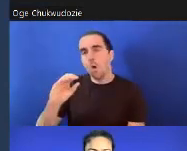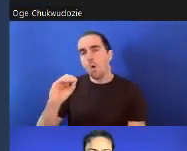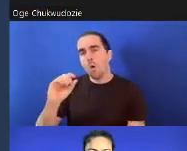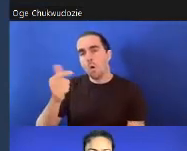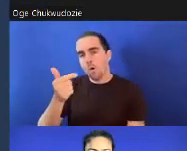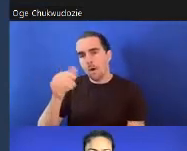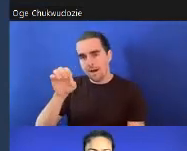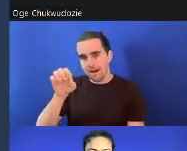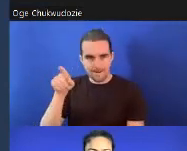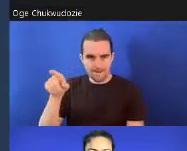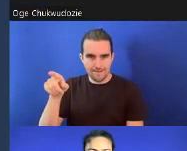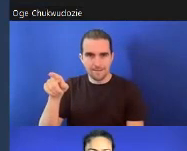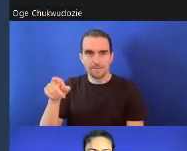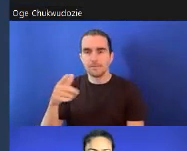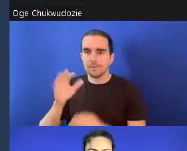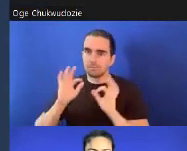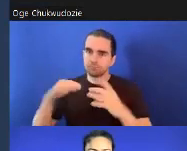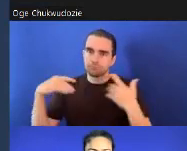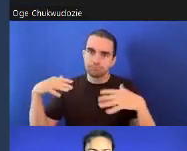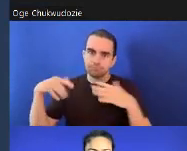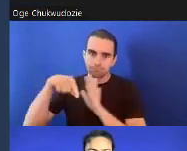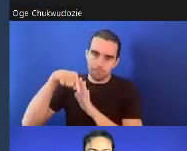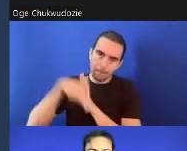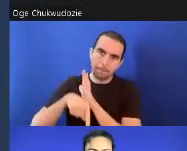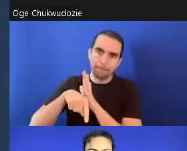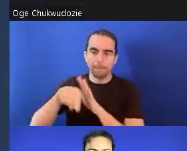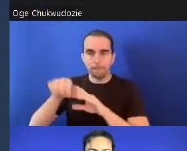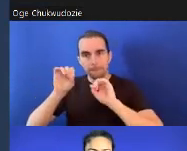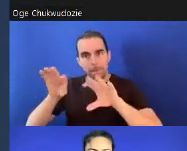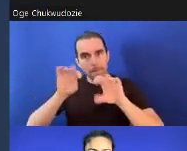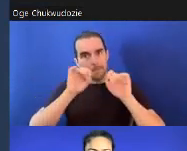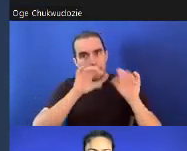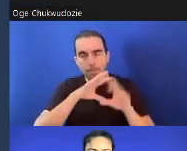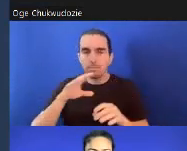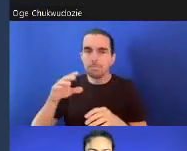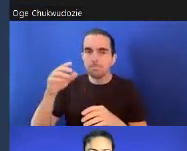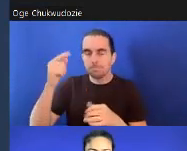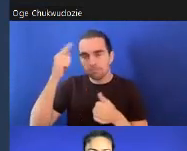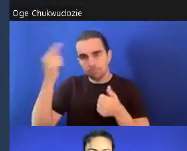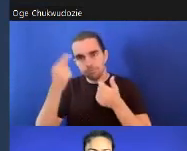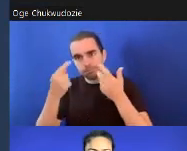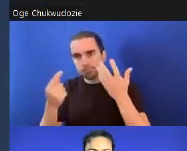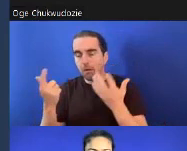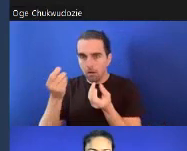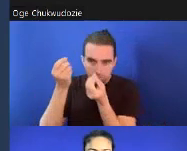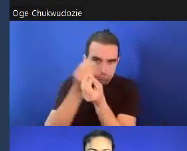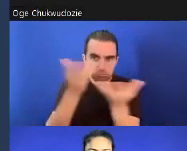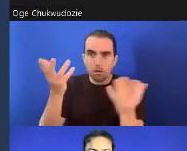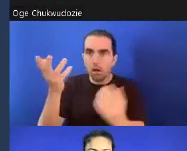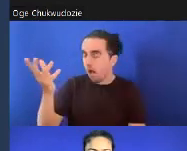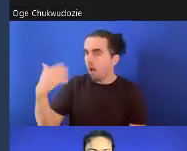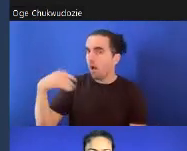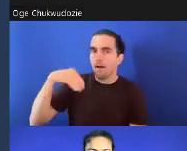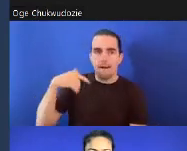know, explained all the necessary steps to take in setting up a complaints and feedback mechanism. And I particularly liked